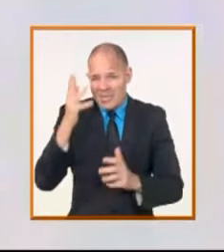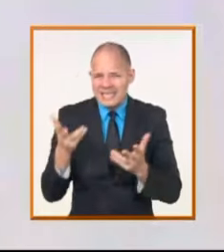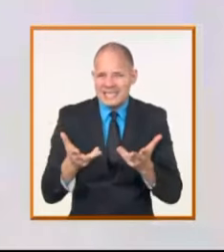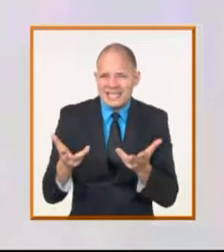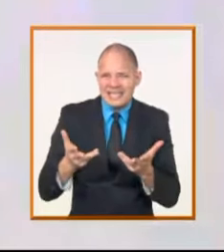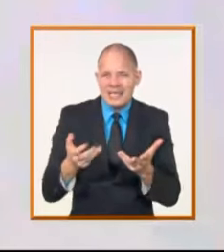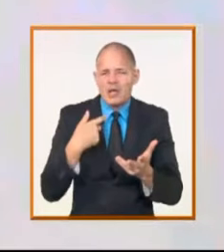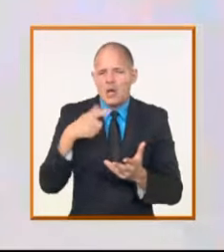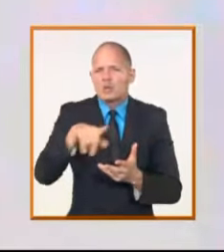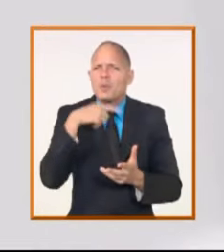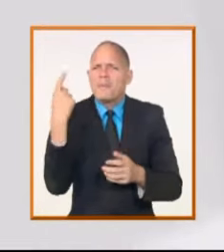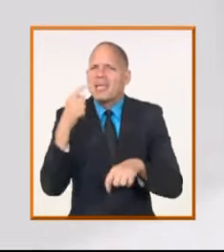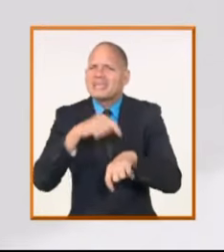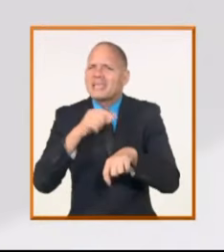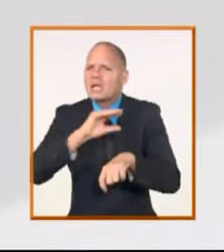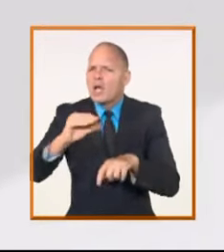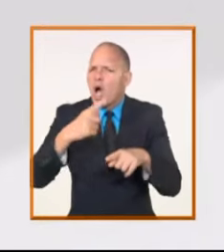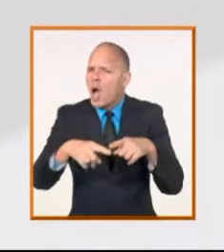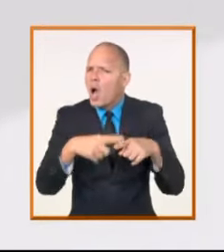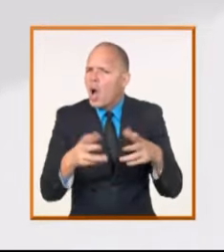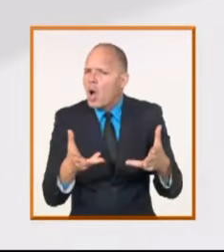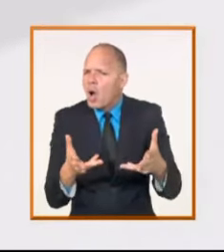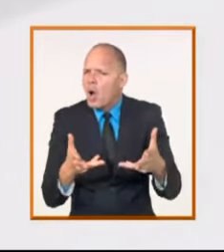the refugee status? Senator,